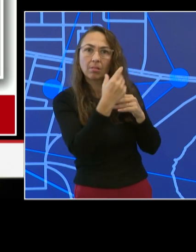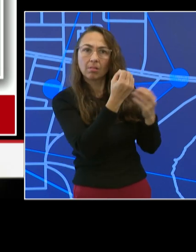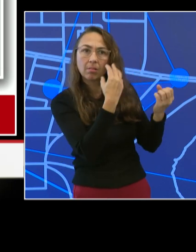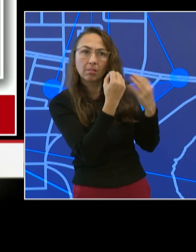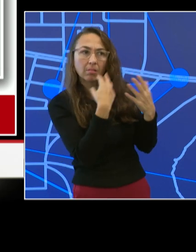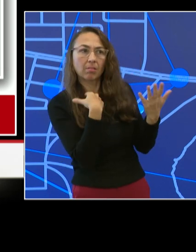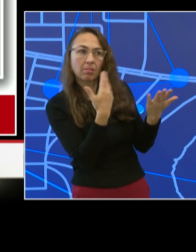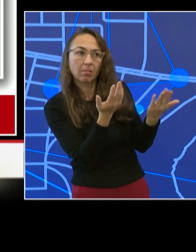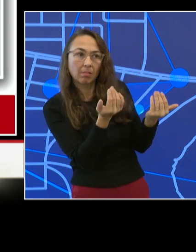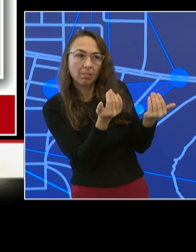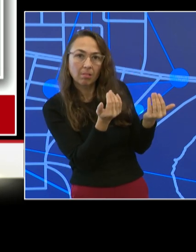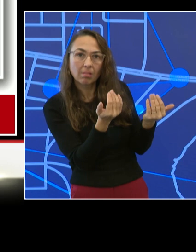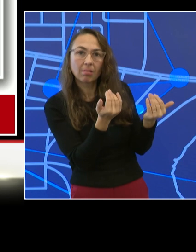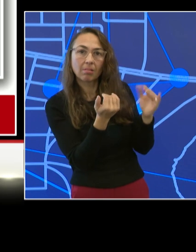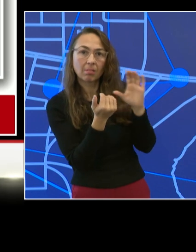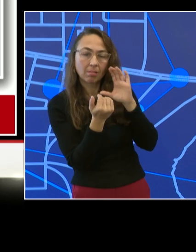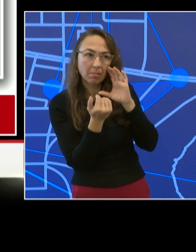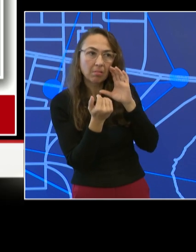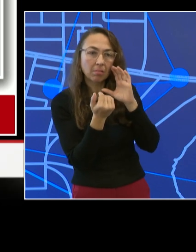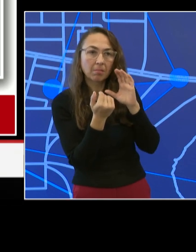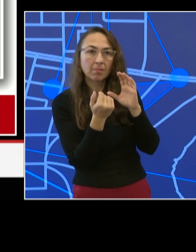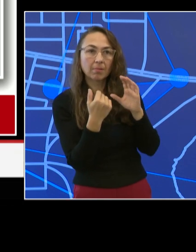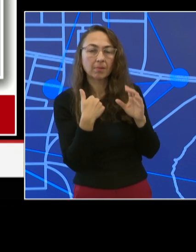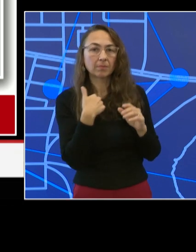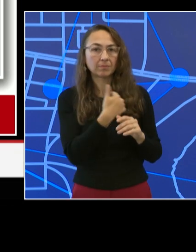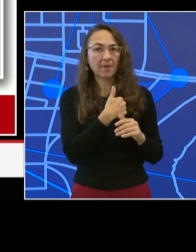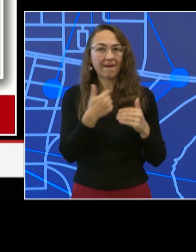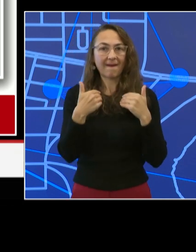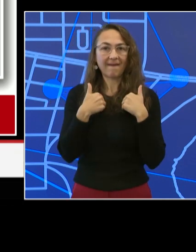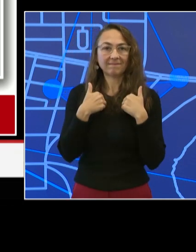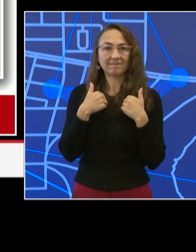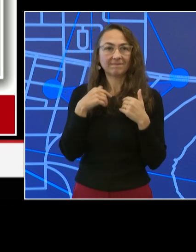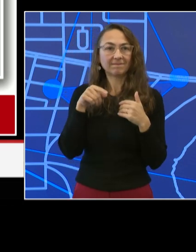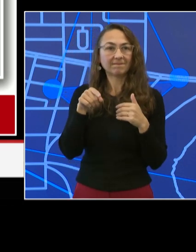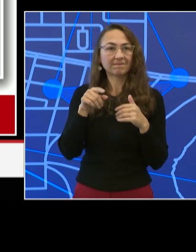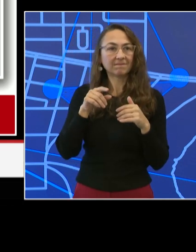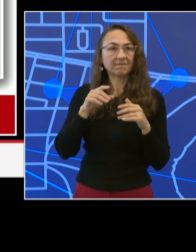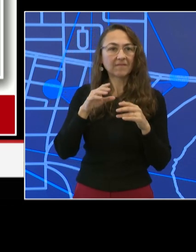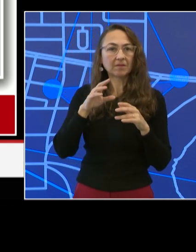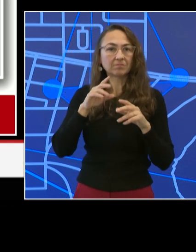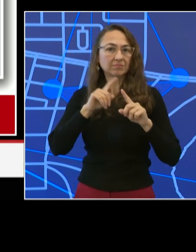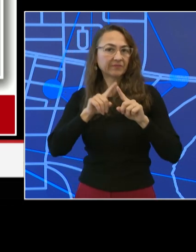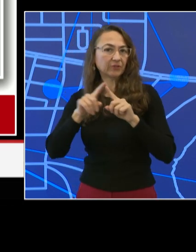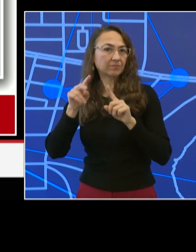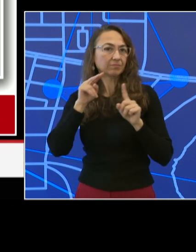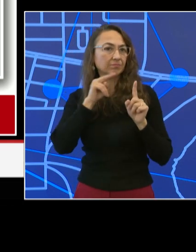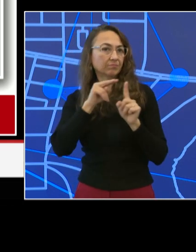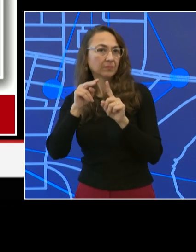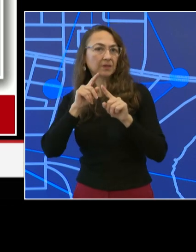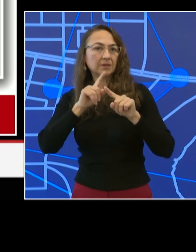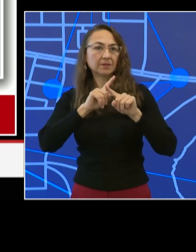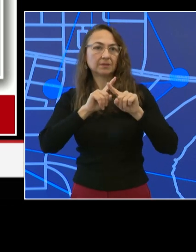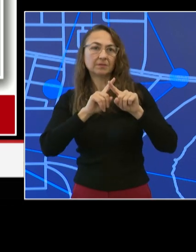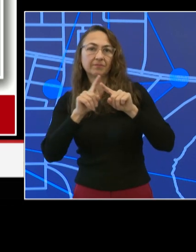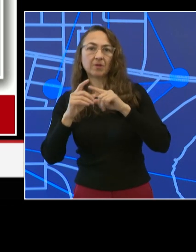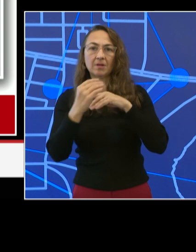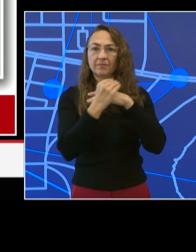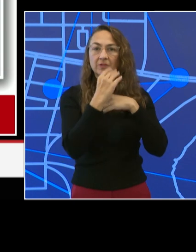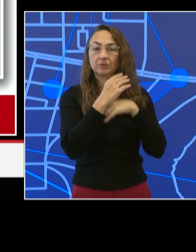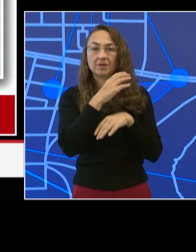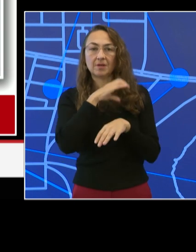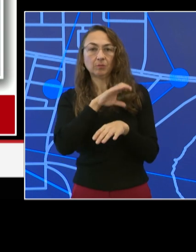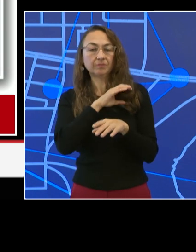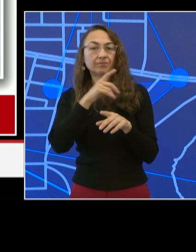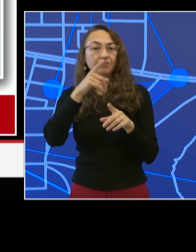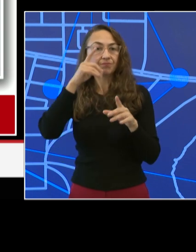have our Chiefs Faith Advisory Council to find ways to address issues facing our residents from a faith-based perspective. And